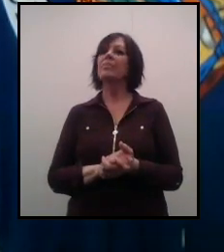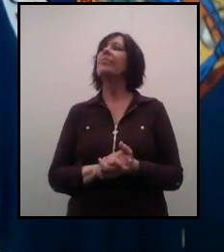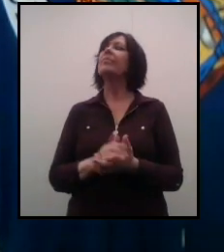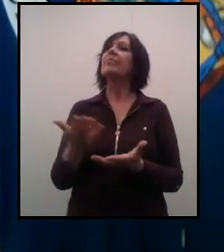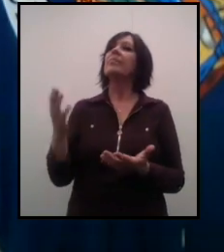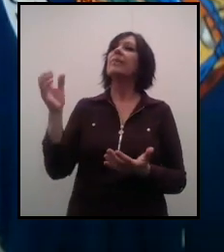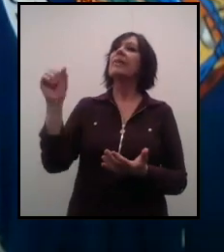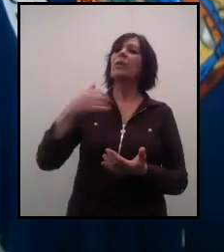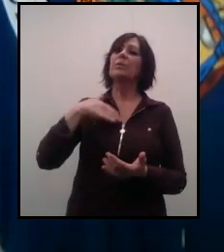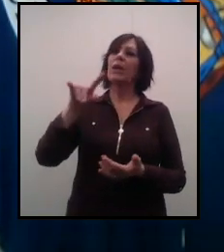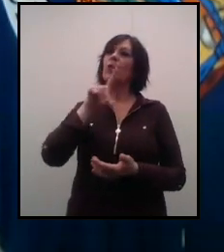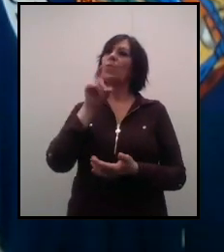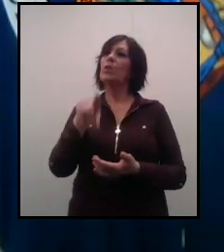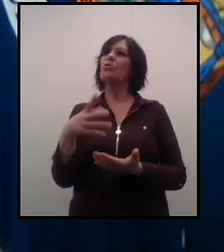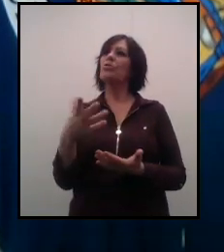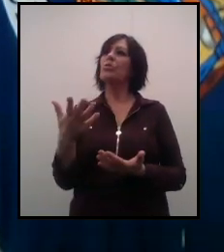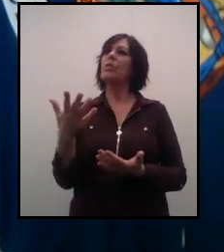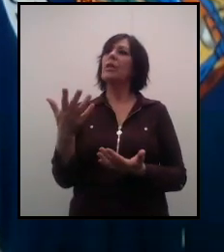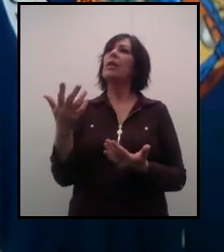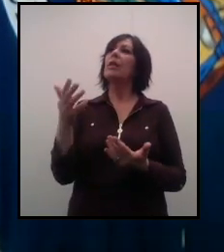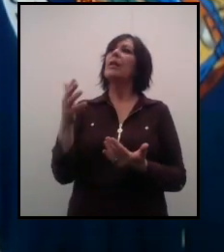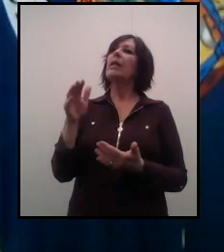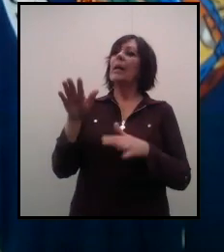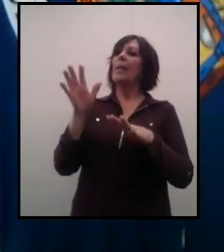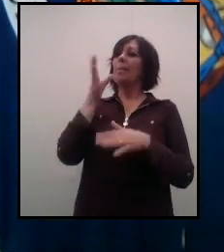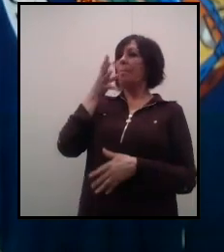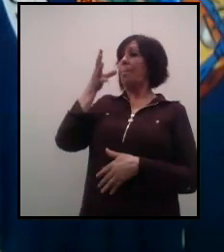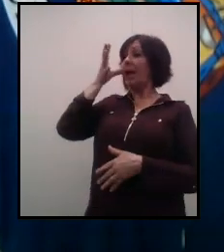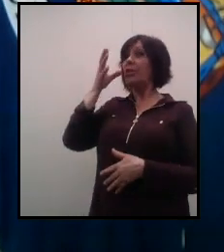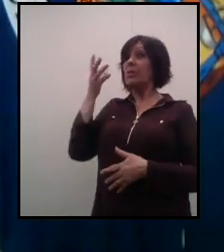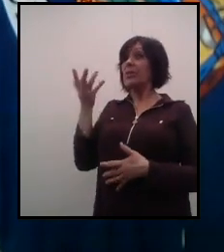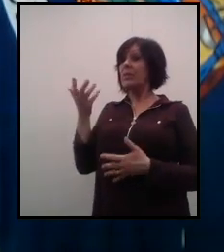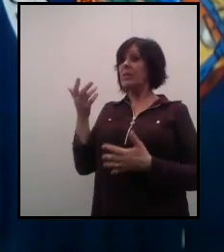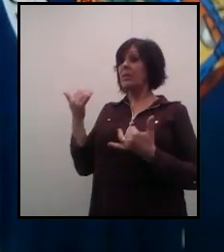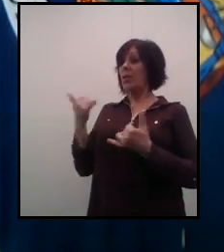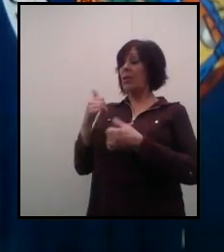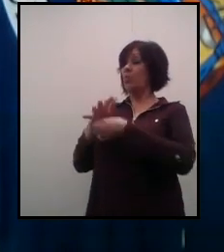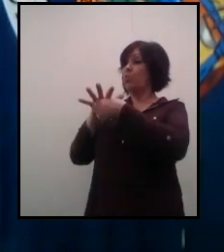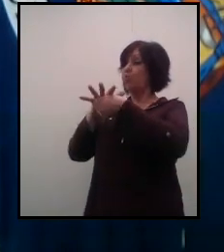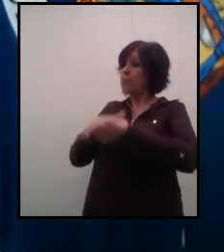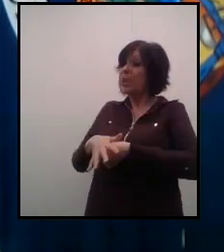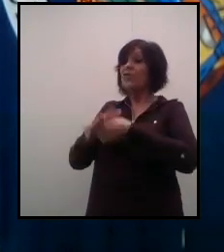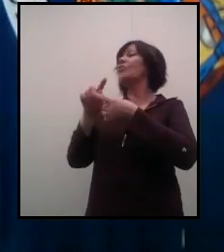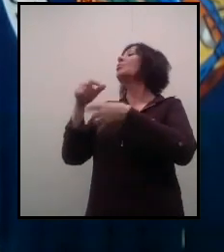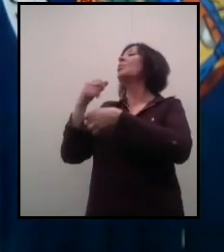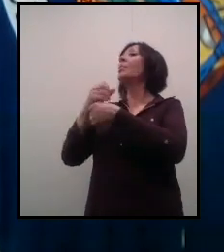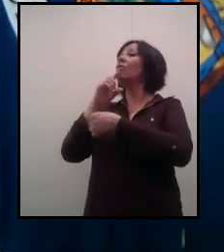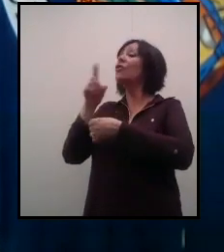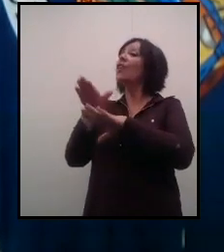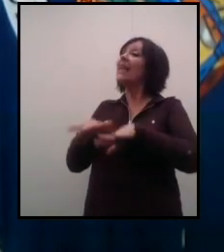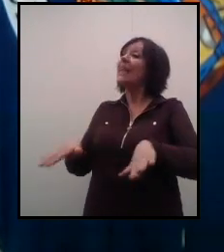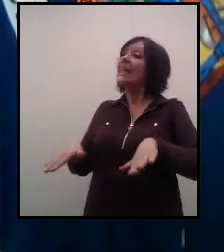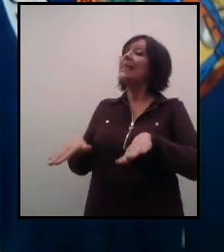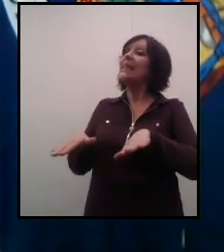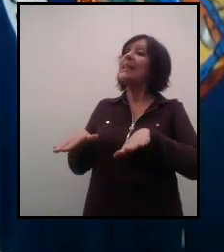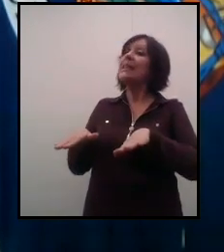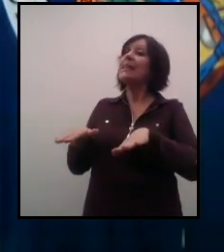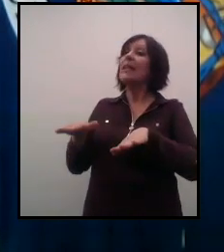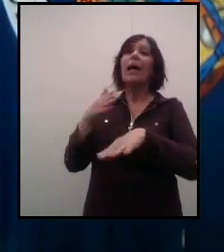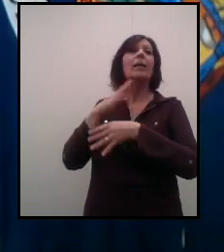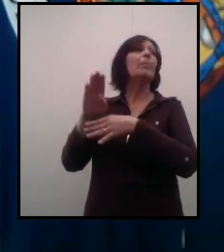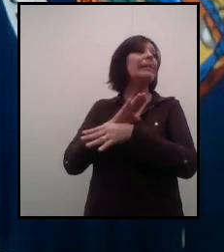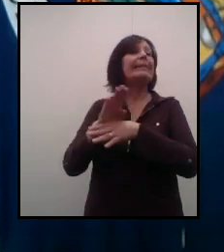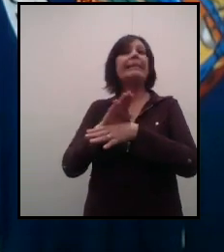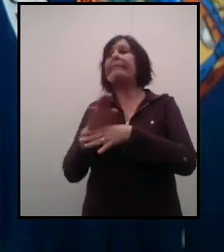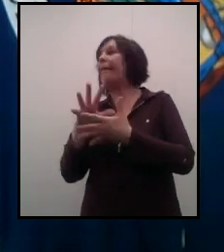Yeah, absolutely. And obviously, parents are under an immense pressure right now to make sure that their kids are occupied,